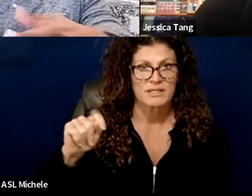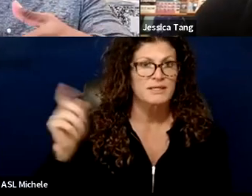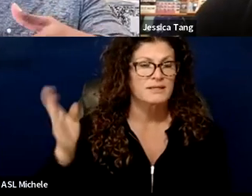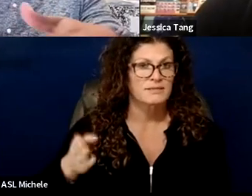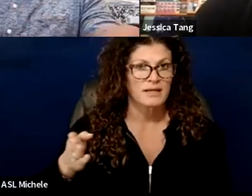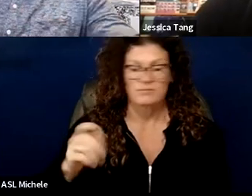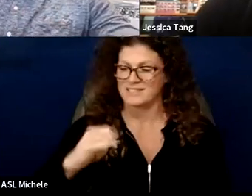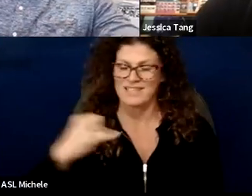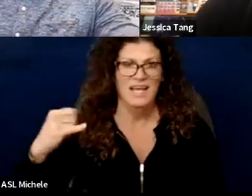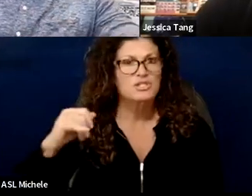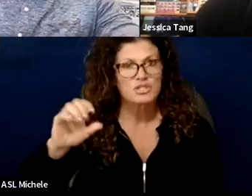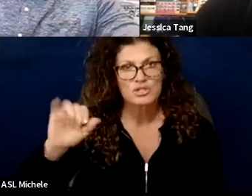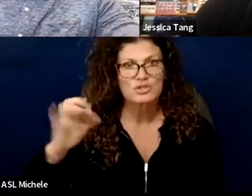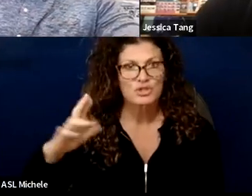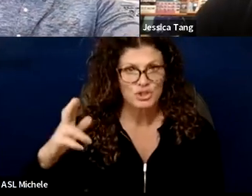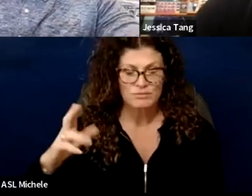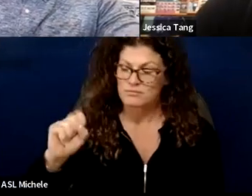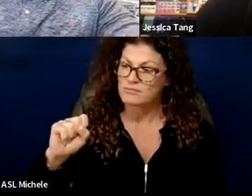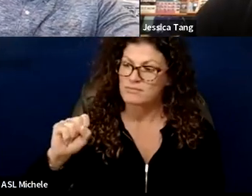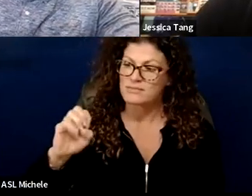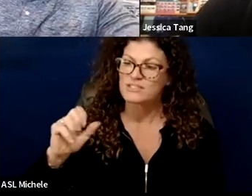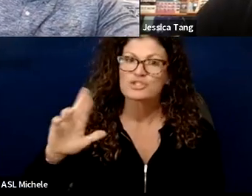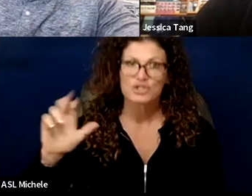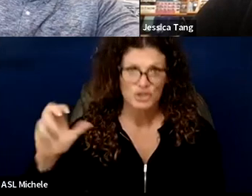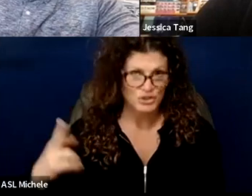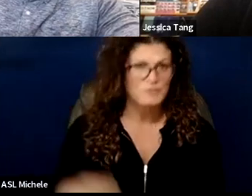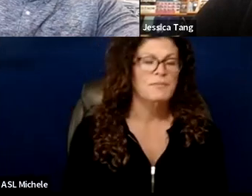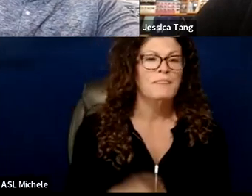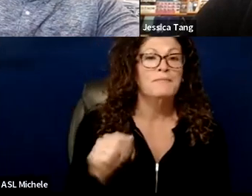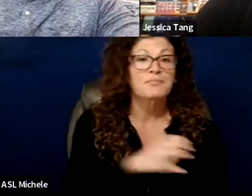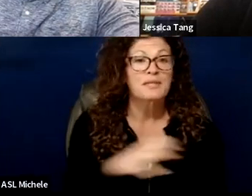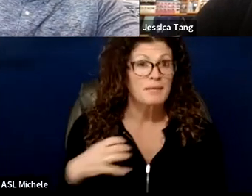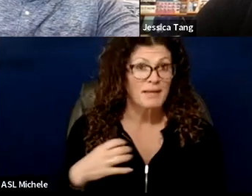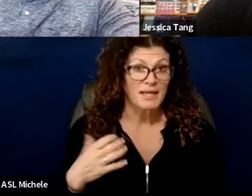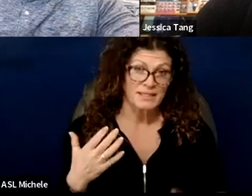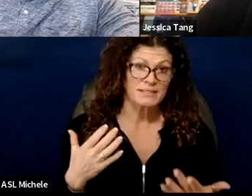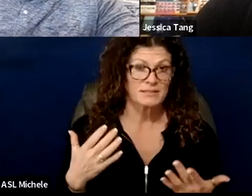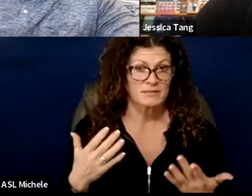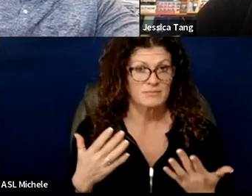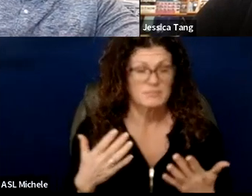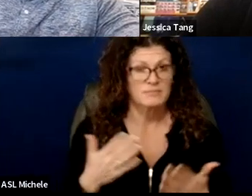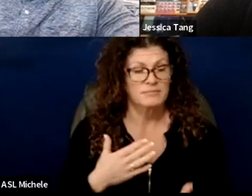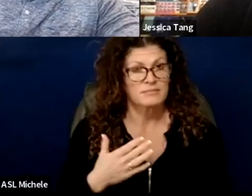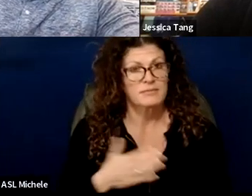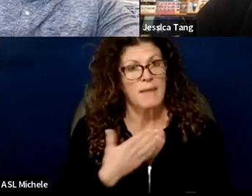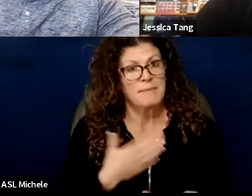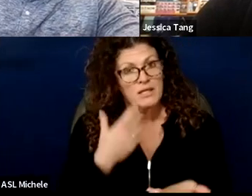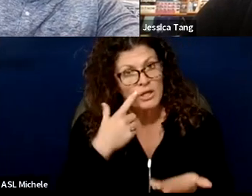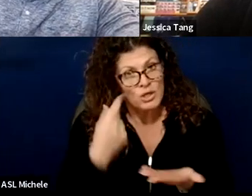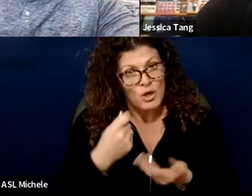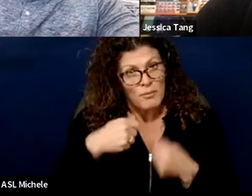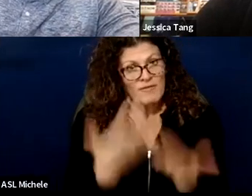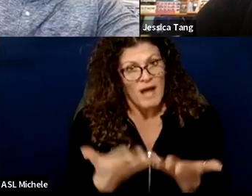bostonpublicschools.org/SUPT-search, that's soup search. The committee is pleased to be offering live simultaneous interpretation in the